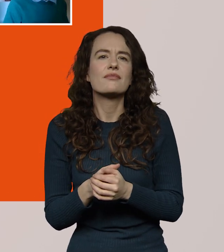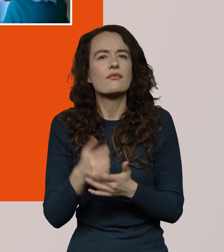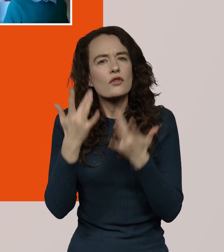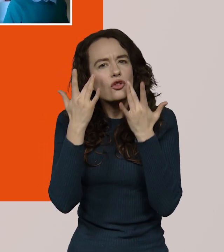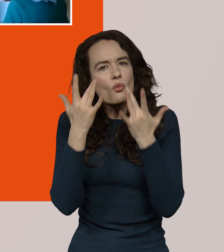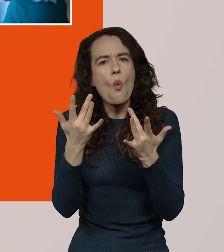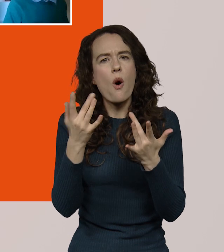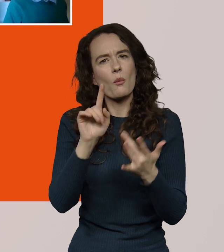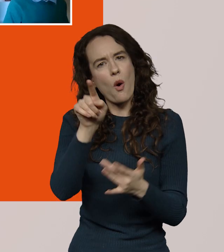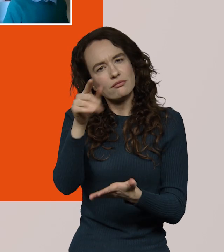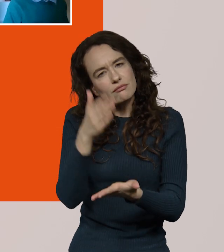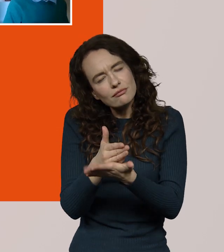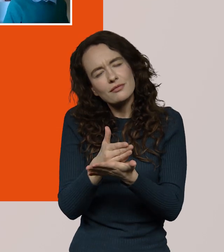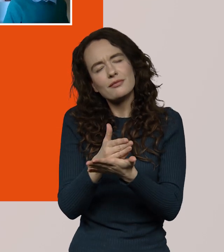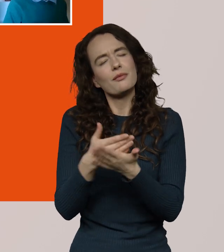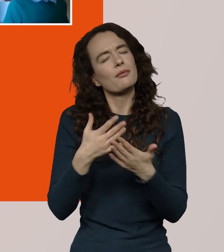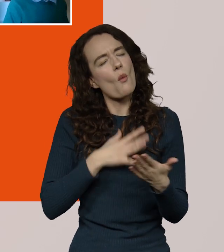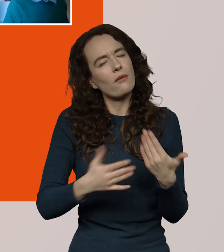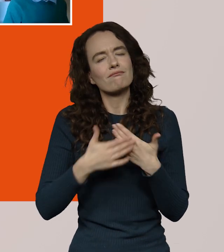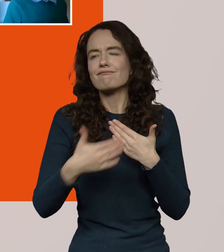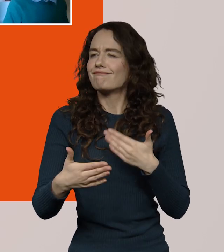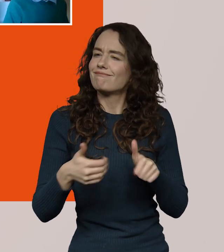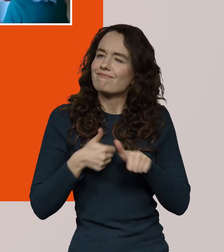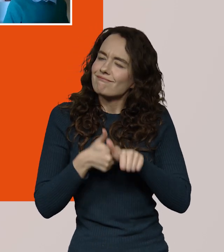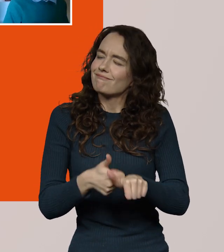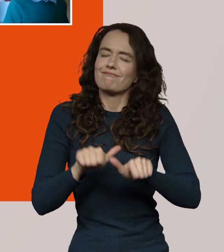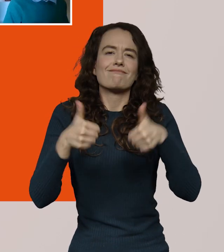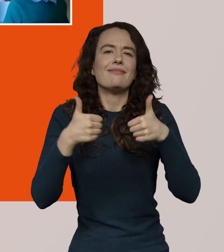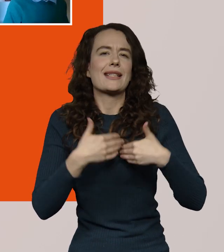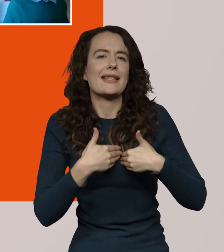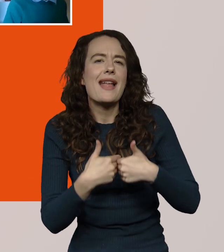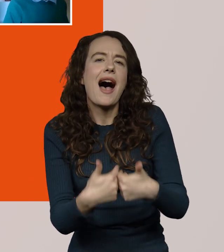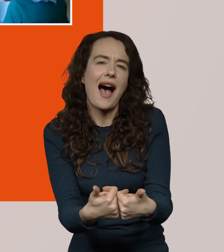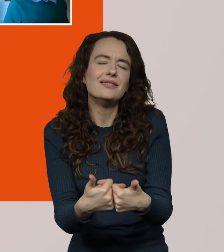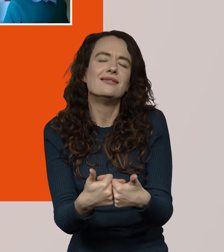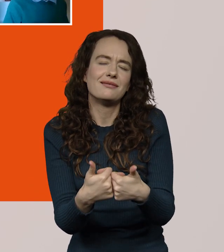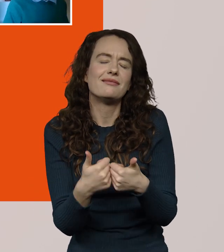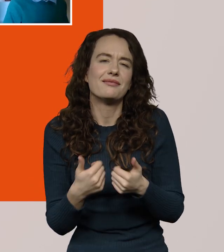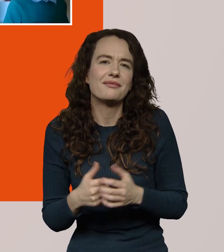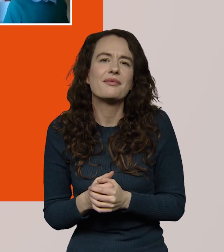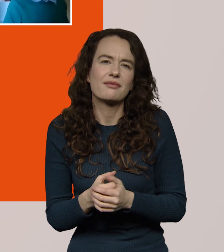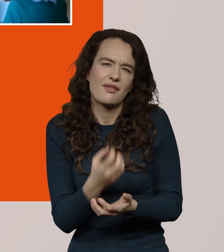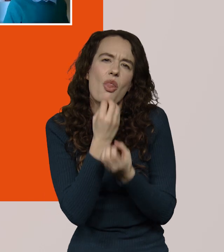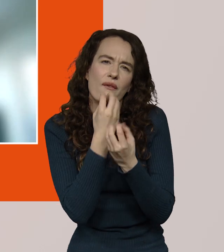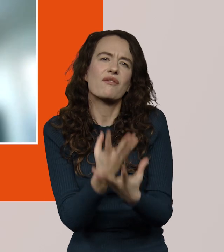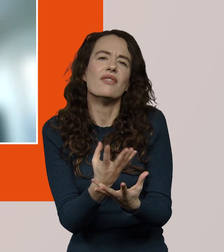that? So, being the stars that you are, I'm sure that you're all used